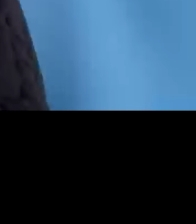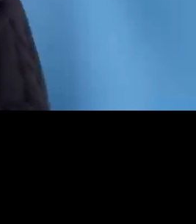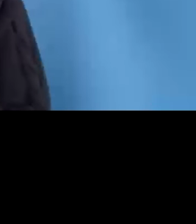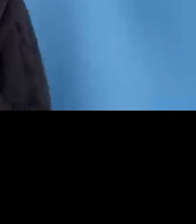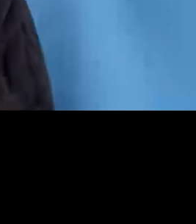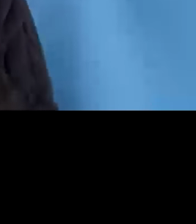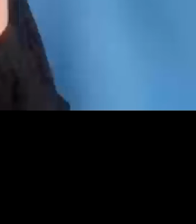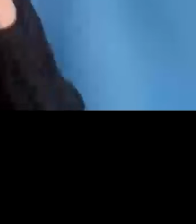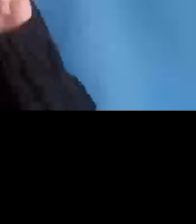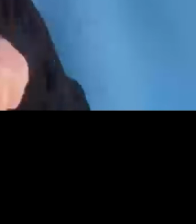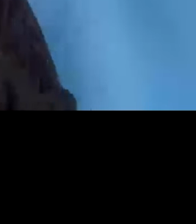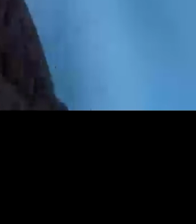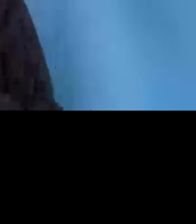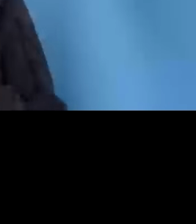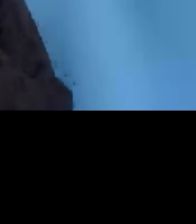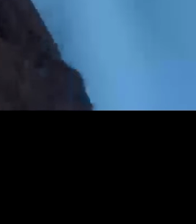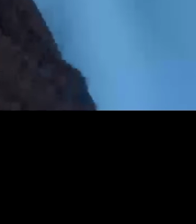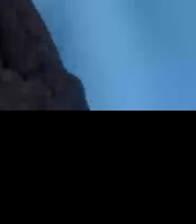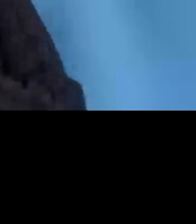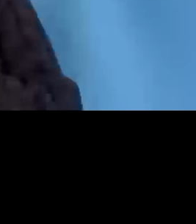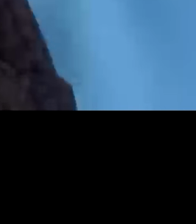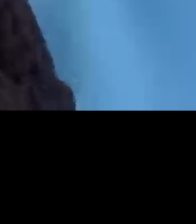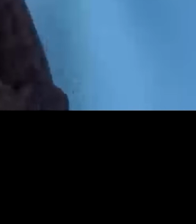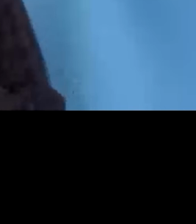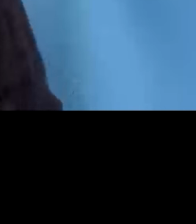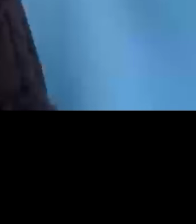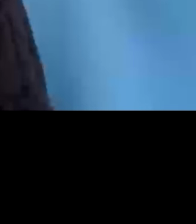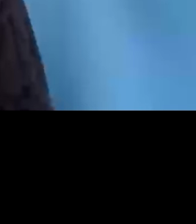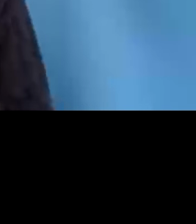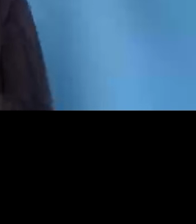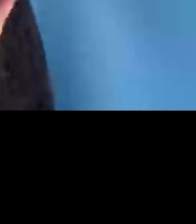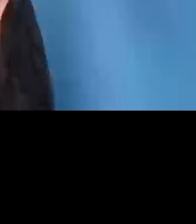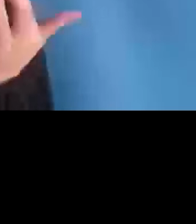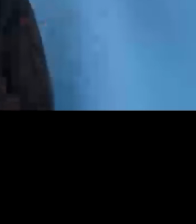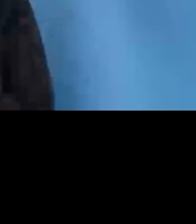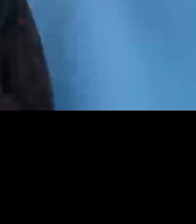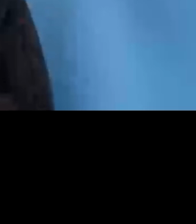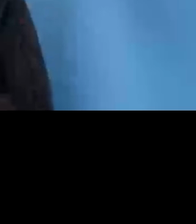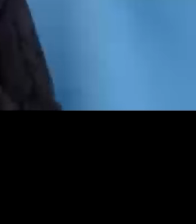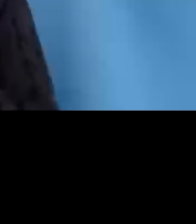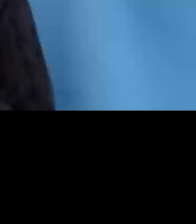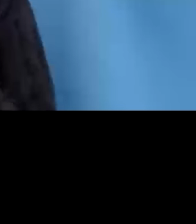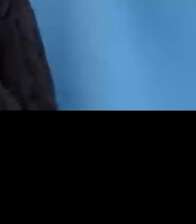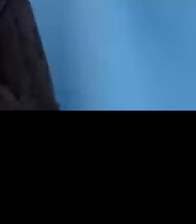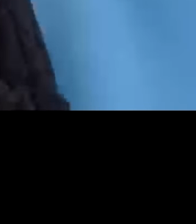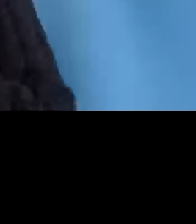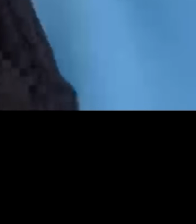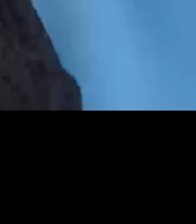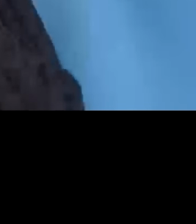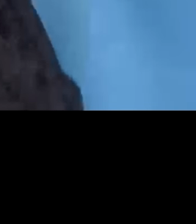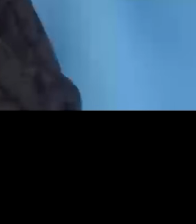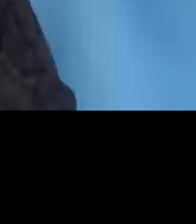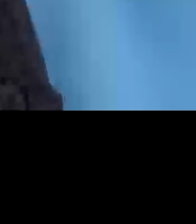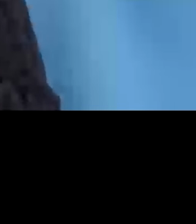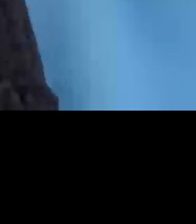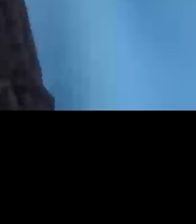my colleague Hannah Kothi, who many of you working across South Australia and the Northern Territory will know, first introduced me to Kevin's